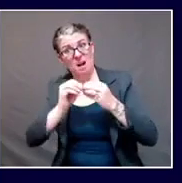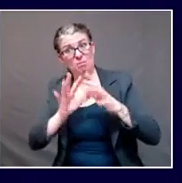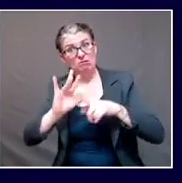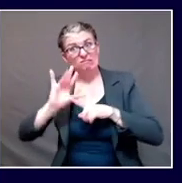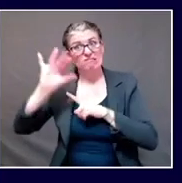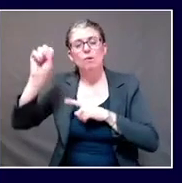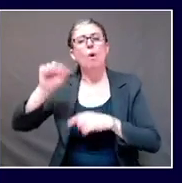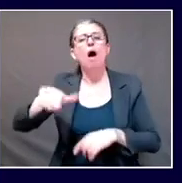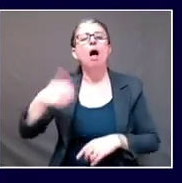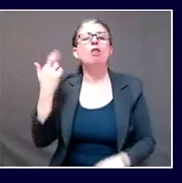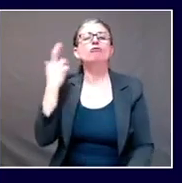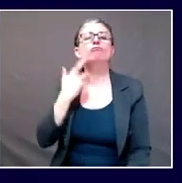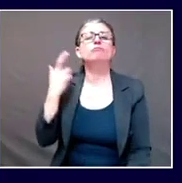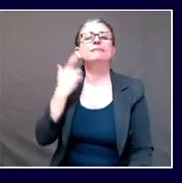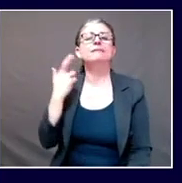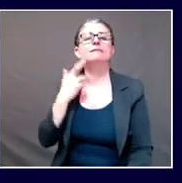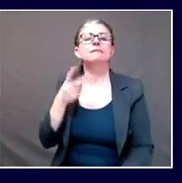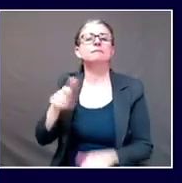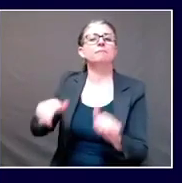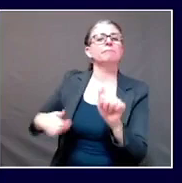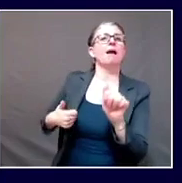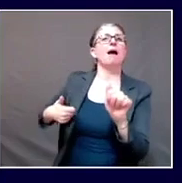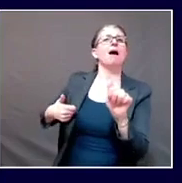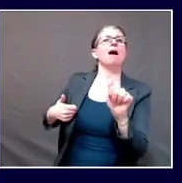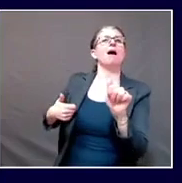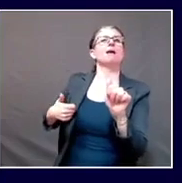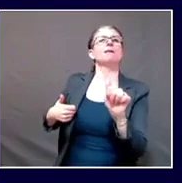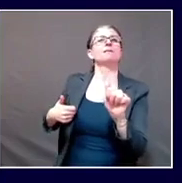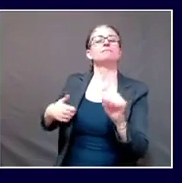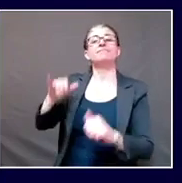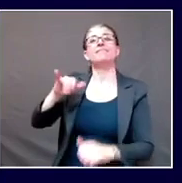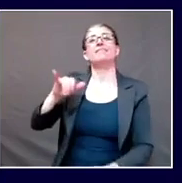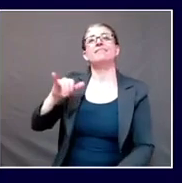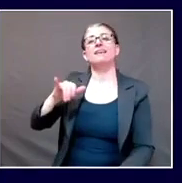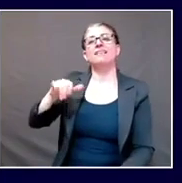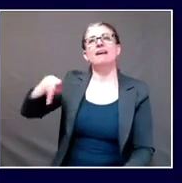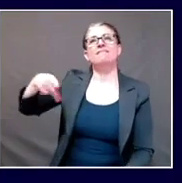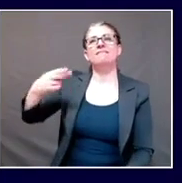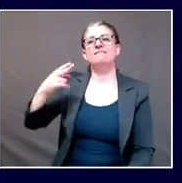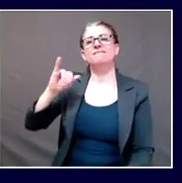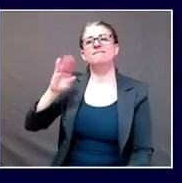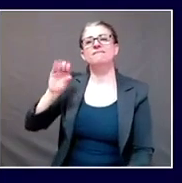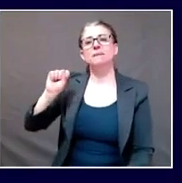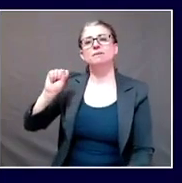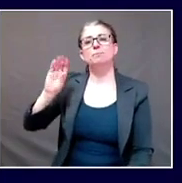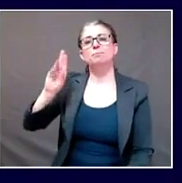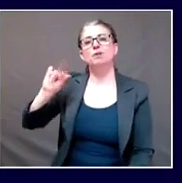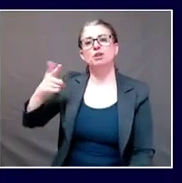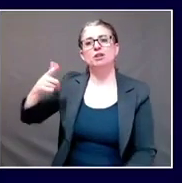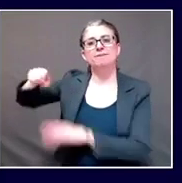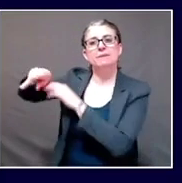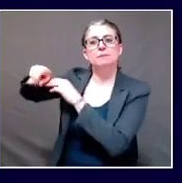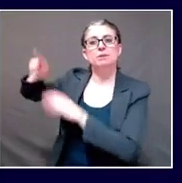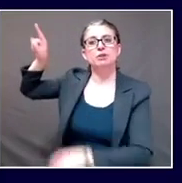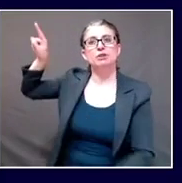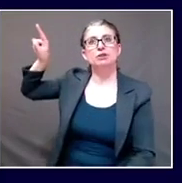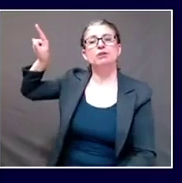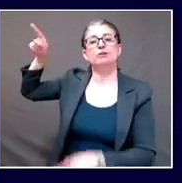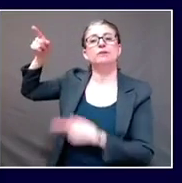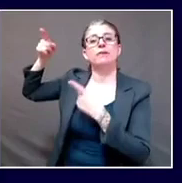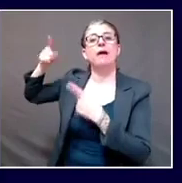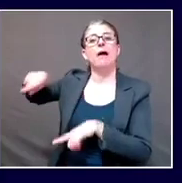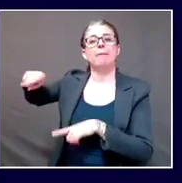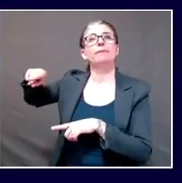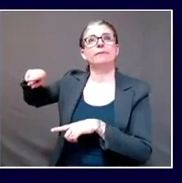there have said that they're not going to require their town, require people to have masks when they're coming into their town office, despite the existing executive